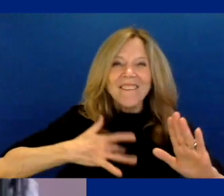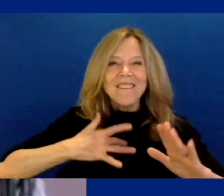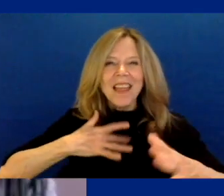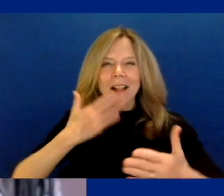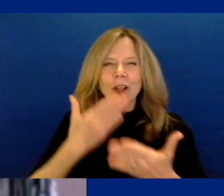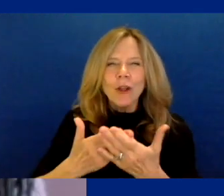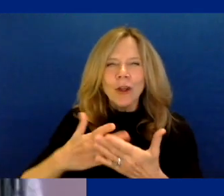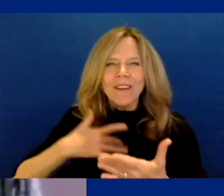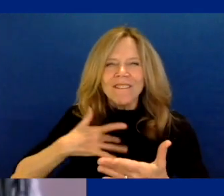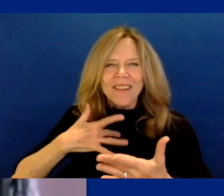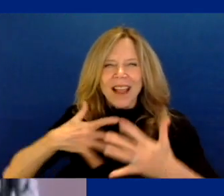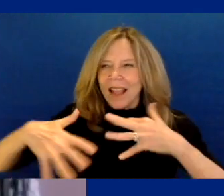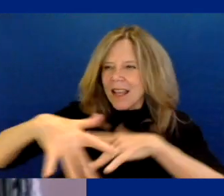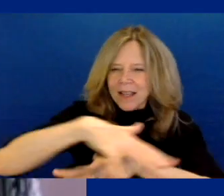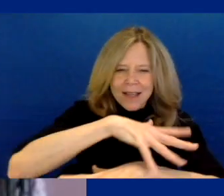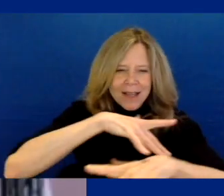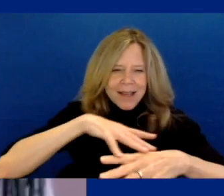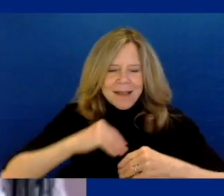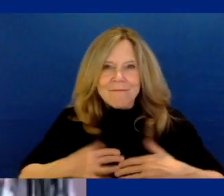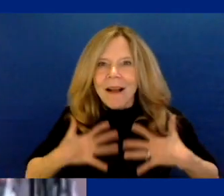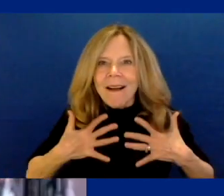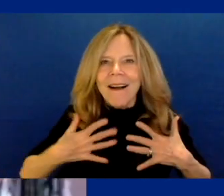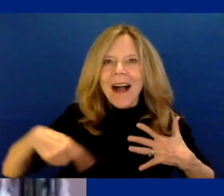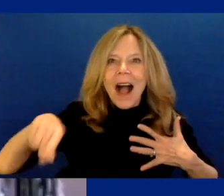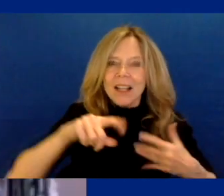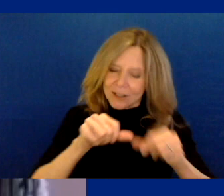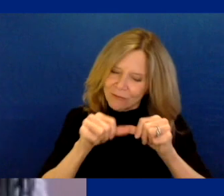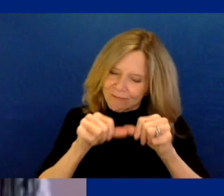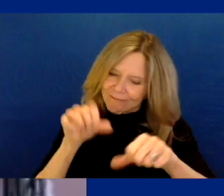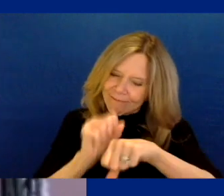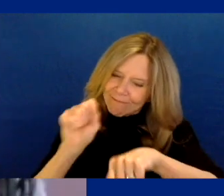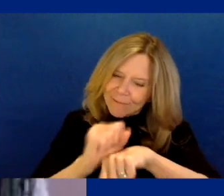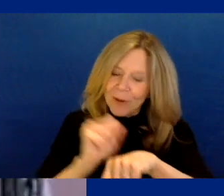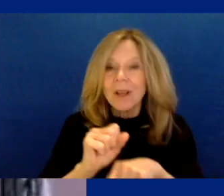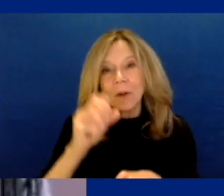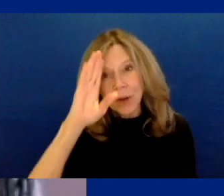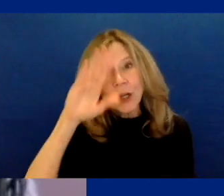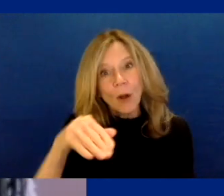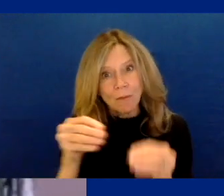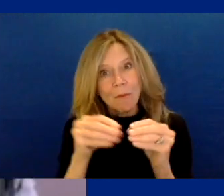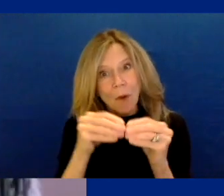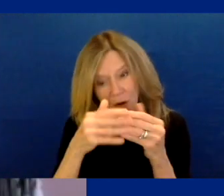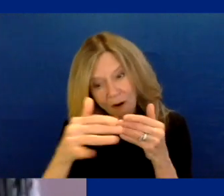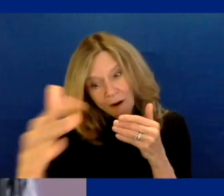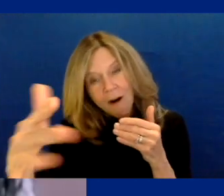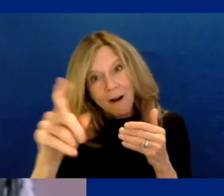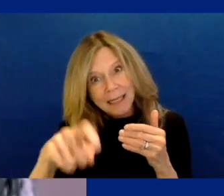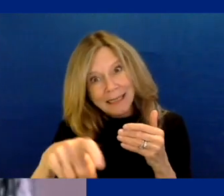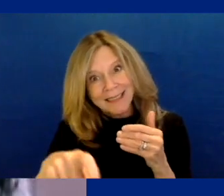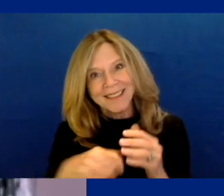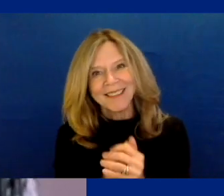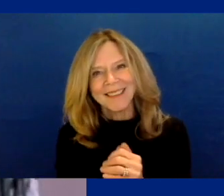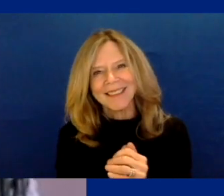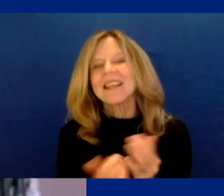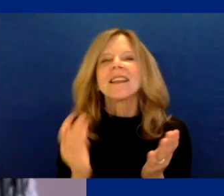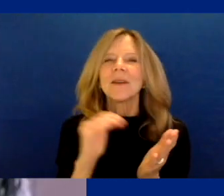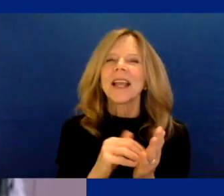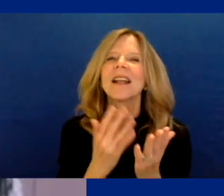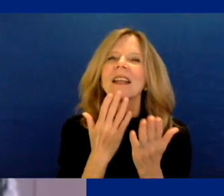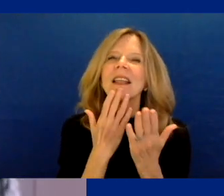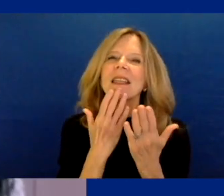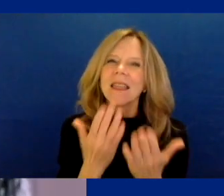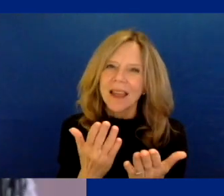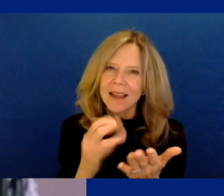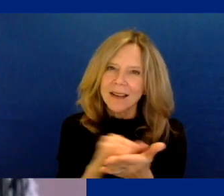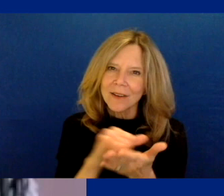and feeling that energy and getting that charge to keep doing the work that we know needs to be done. So again, thank you, New York